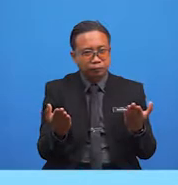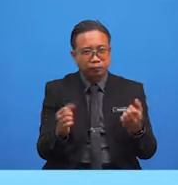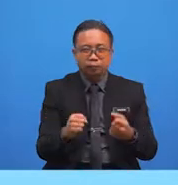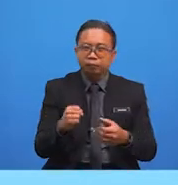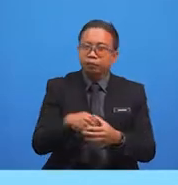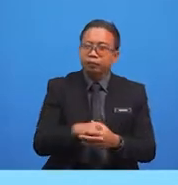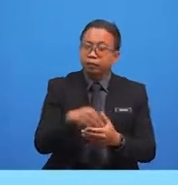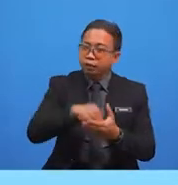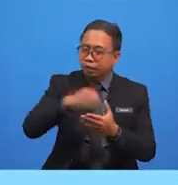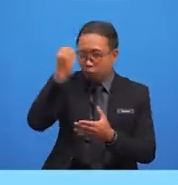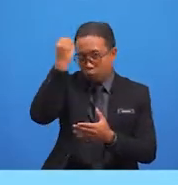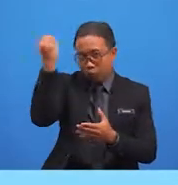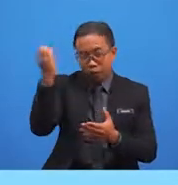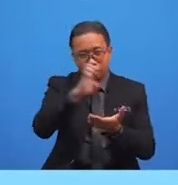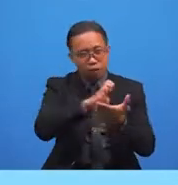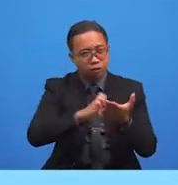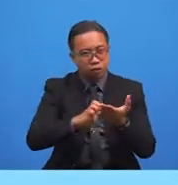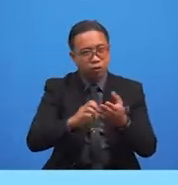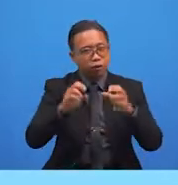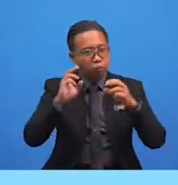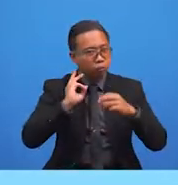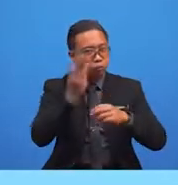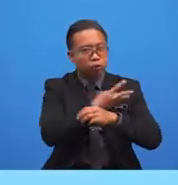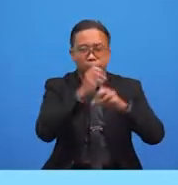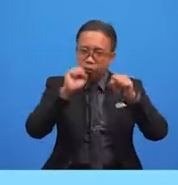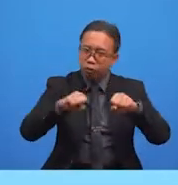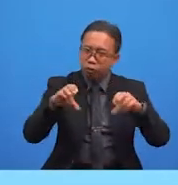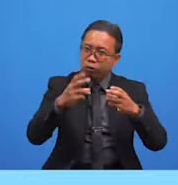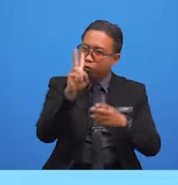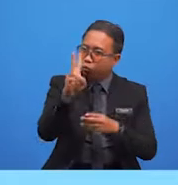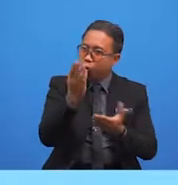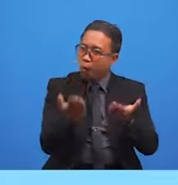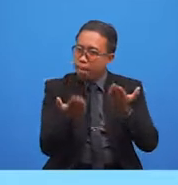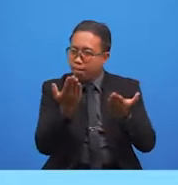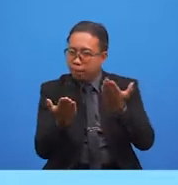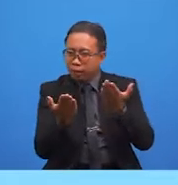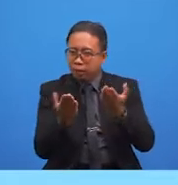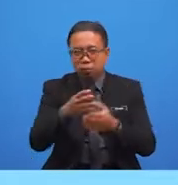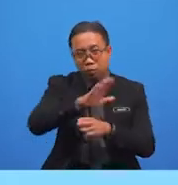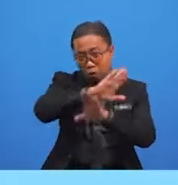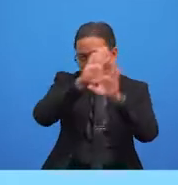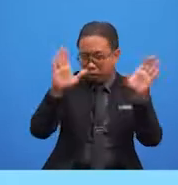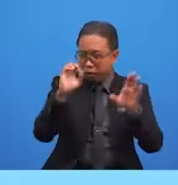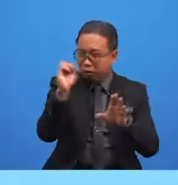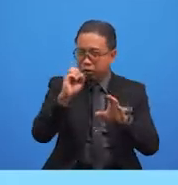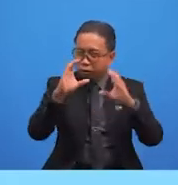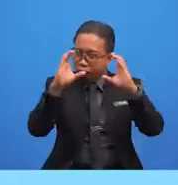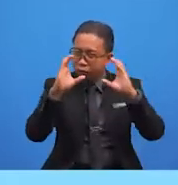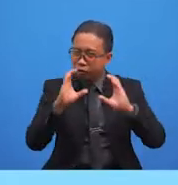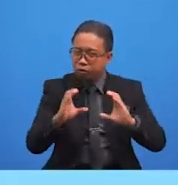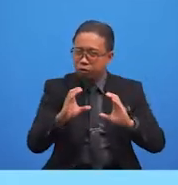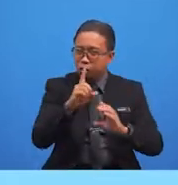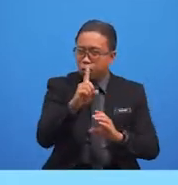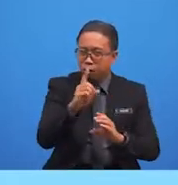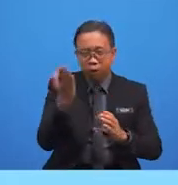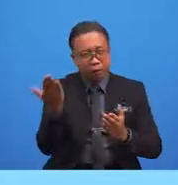In an opinion essay, we can make the two possible opinions clear without the phrases on the one